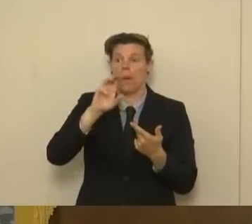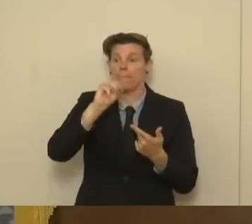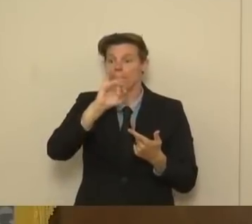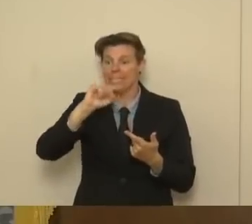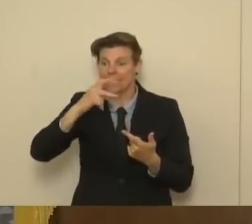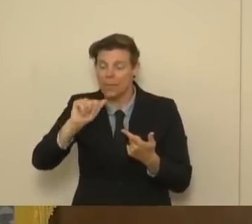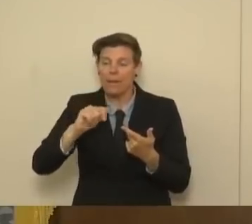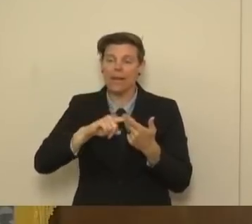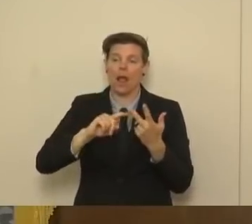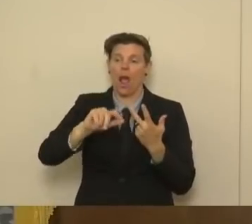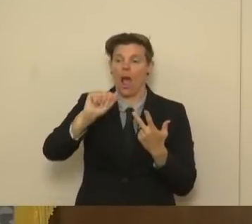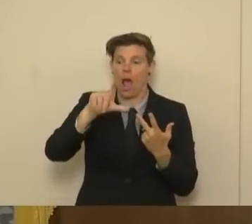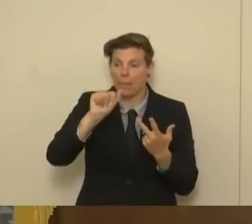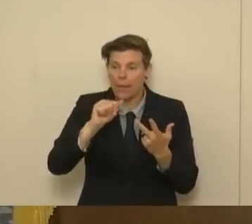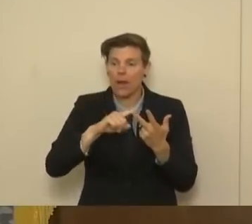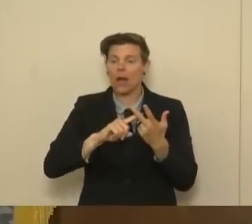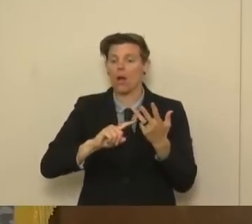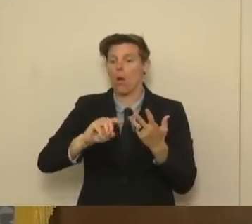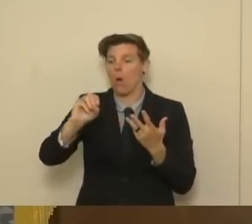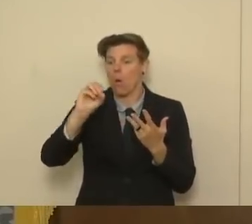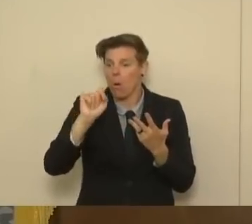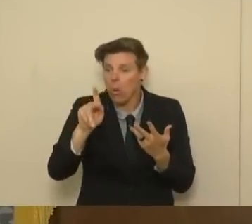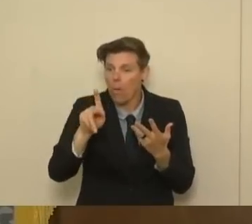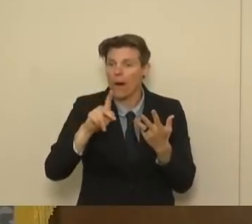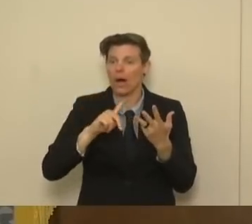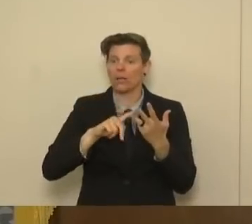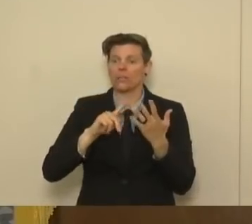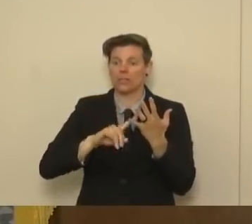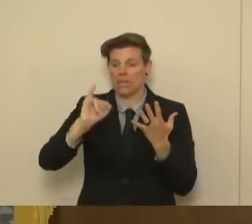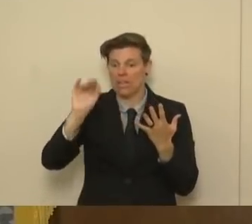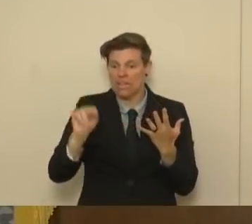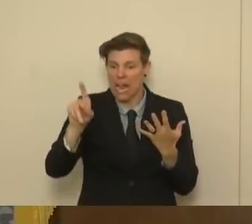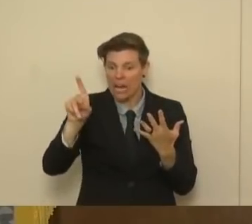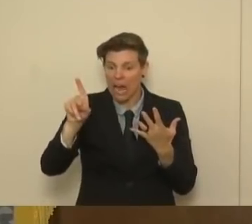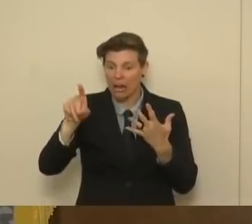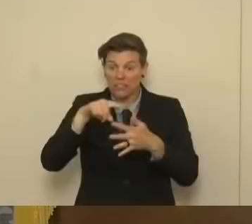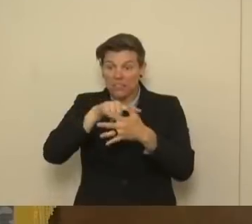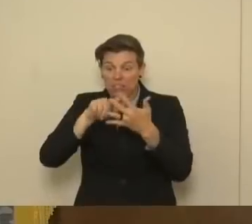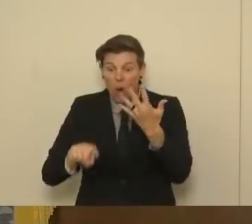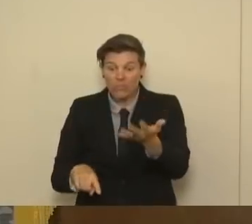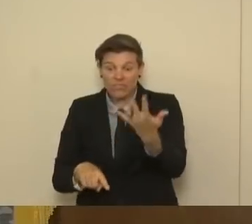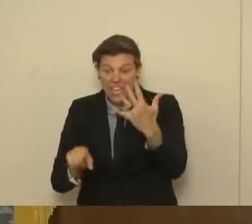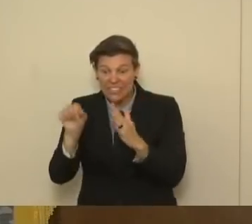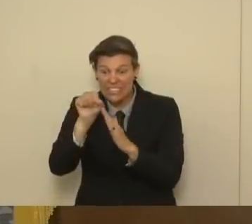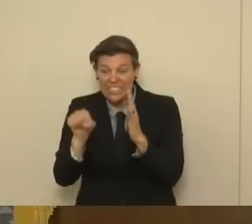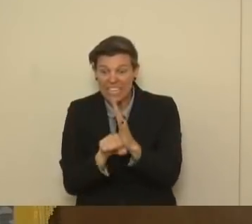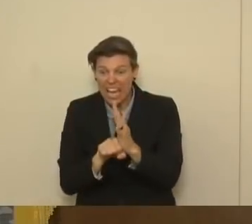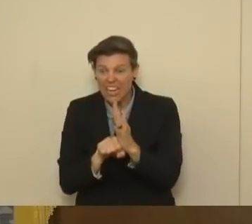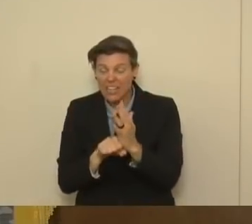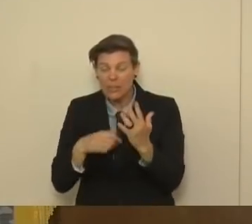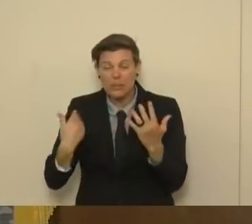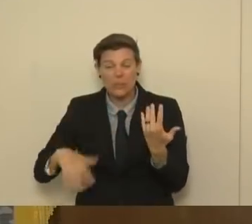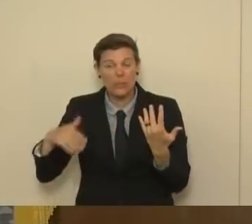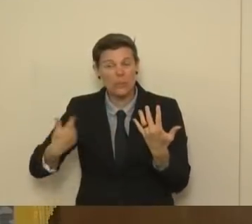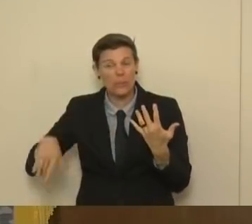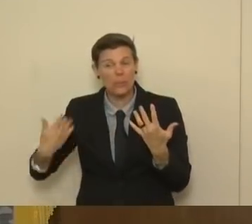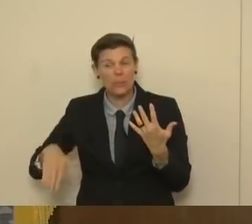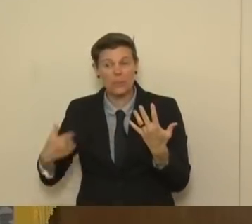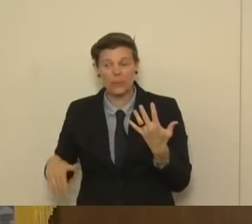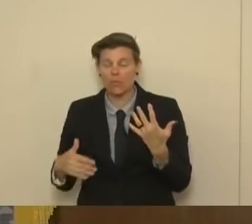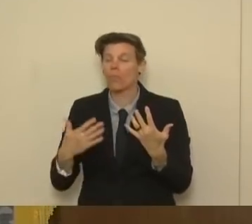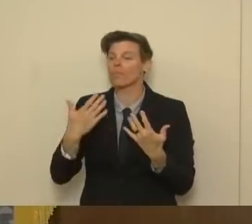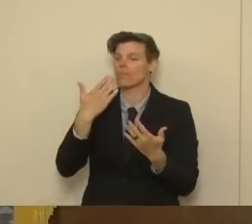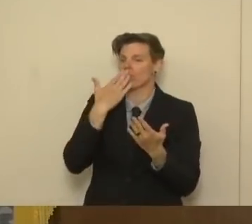I want to point out under the best circumstance, Germany, where we highlight really progressive, proactive activity by